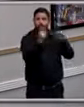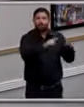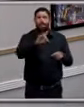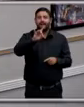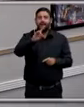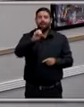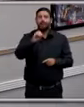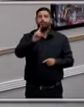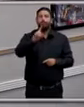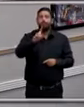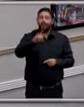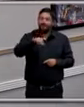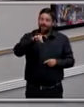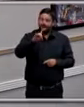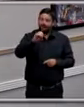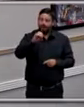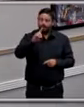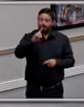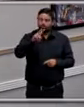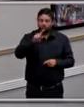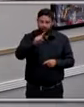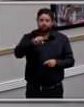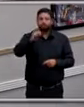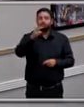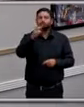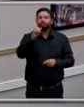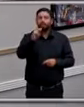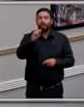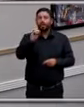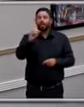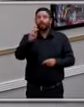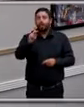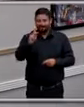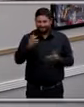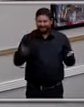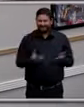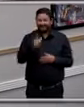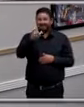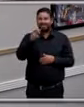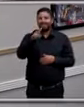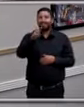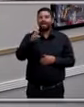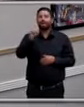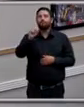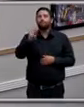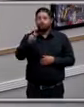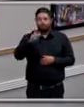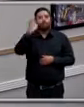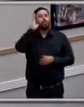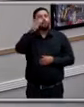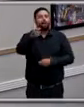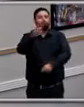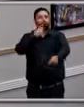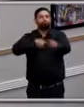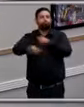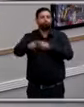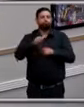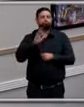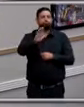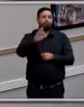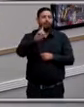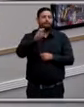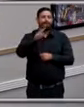8012 Shin Oak in Live Oak, Texas, here, and we would gladly replace any device if you are having